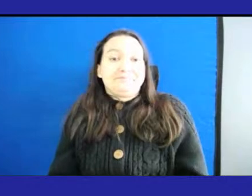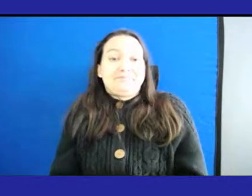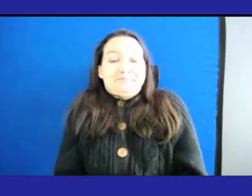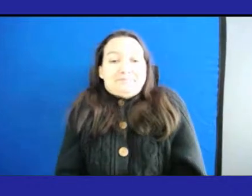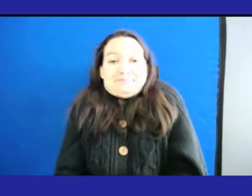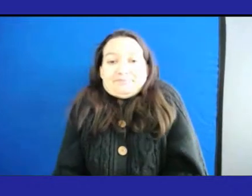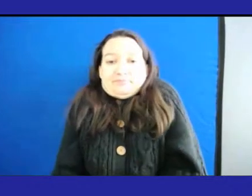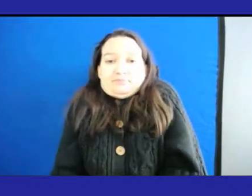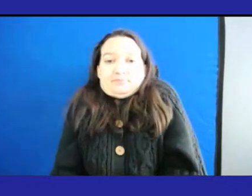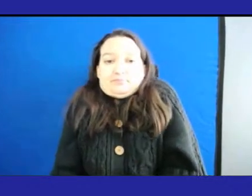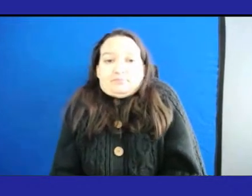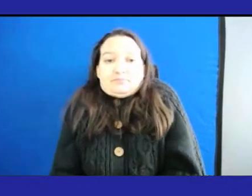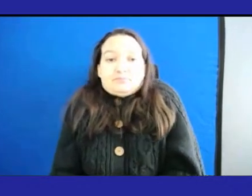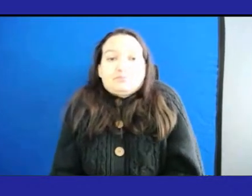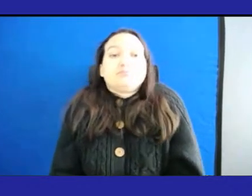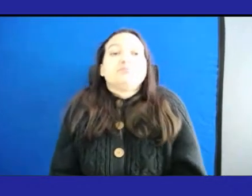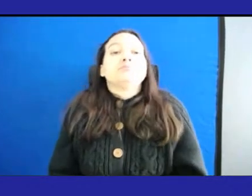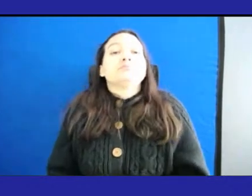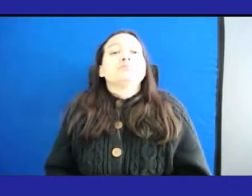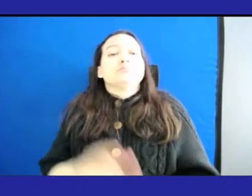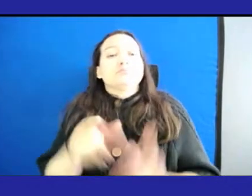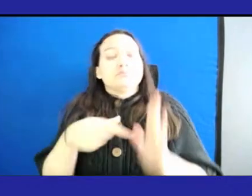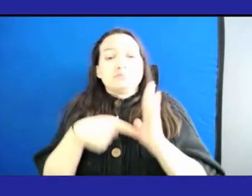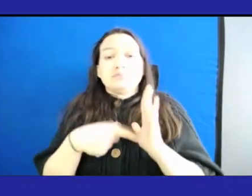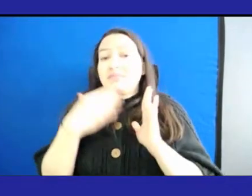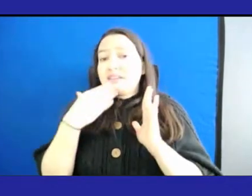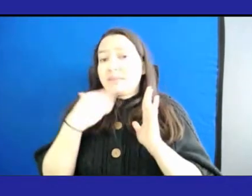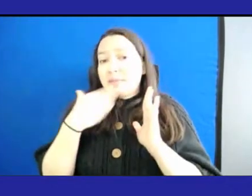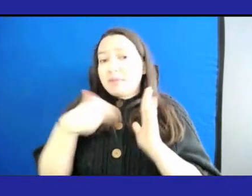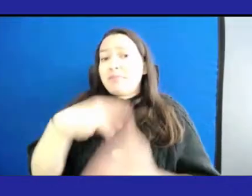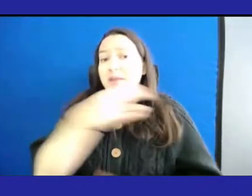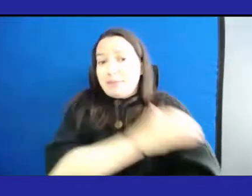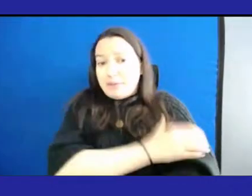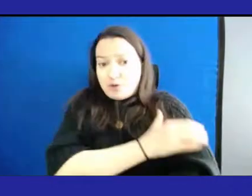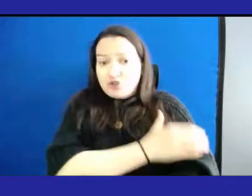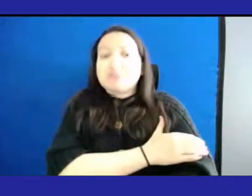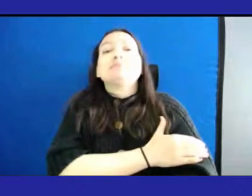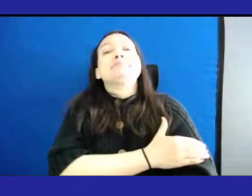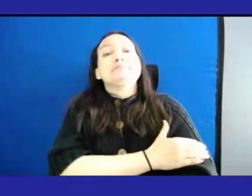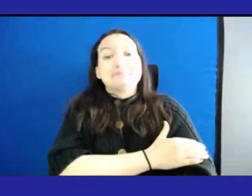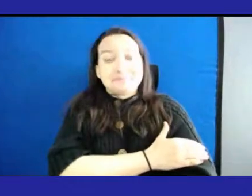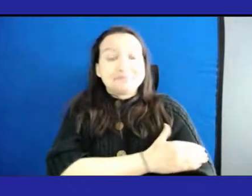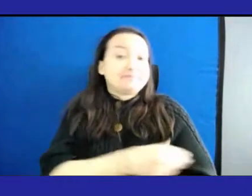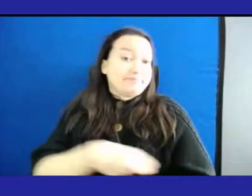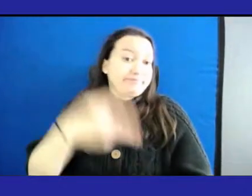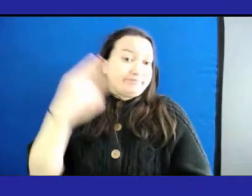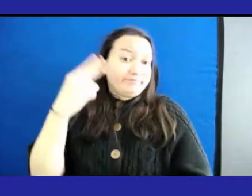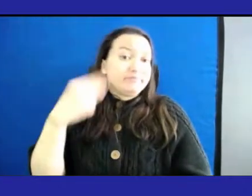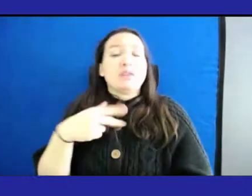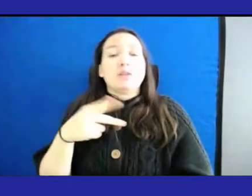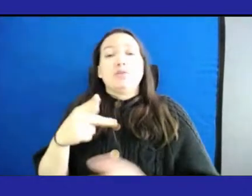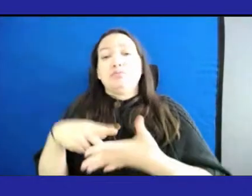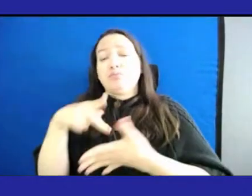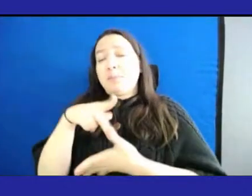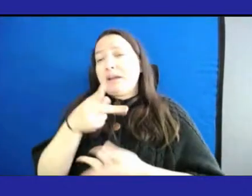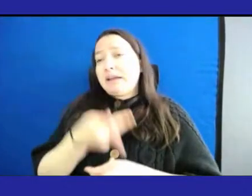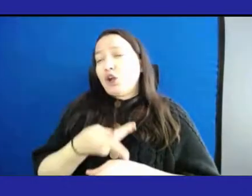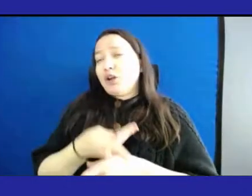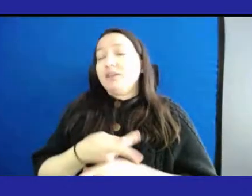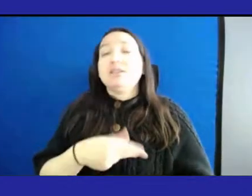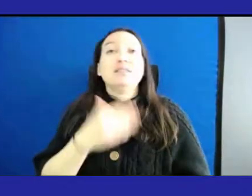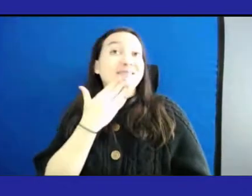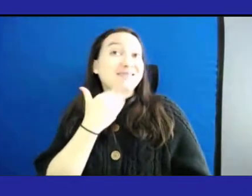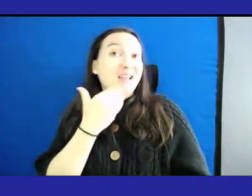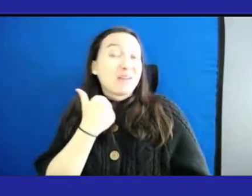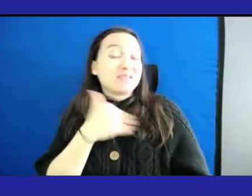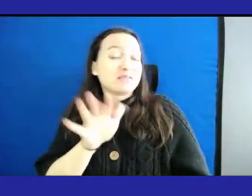So, so the prevalence of diabetes and hypertension are really high among our primary care patients. So for diabetes, our prevalence is